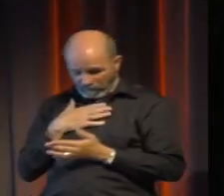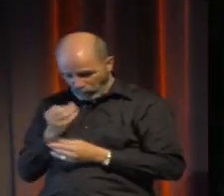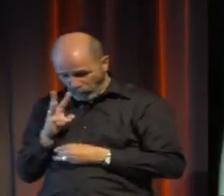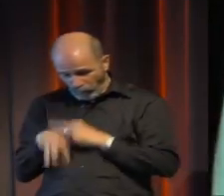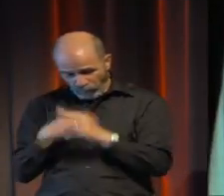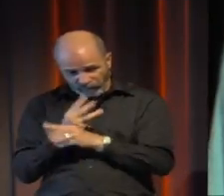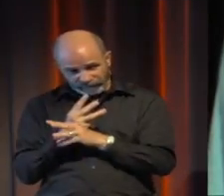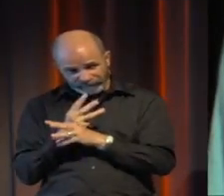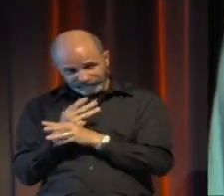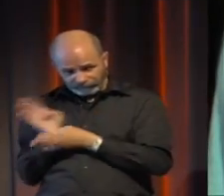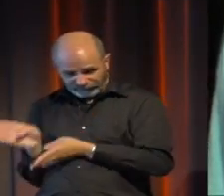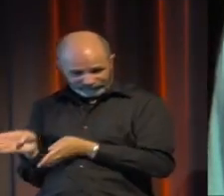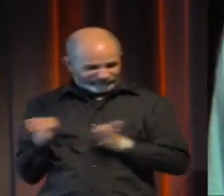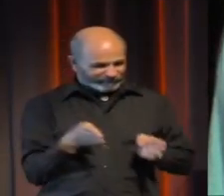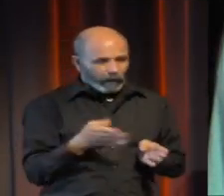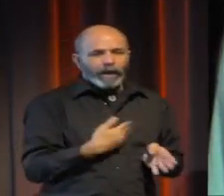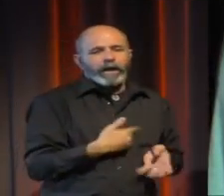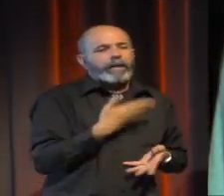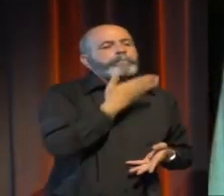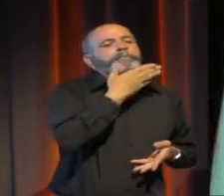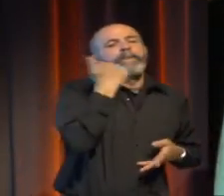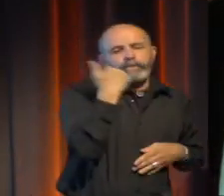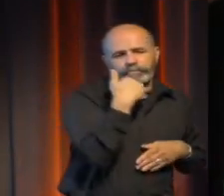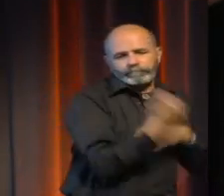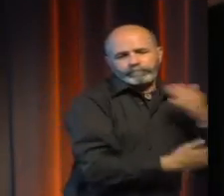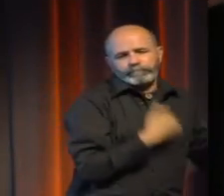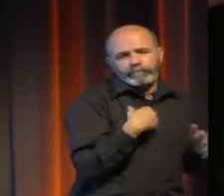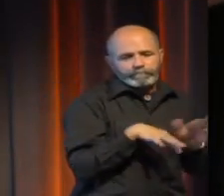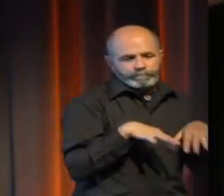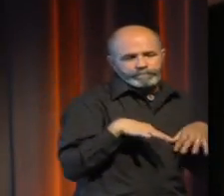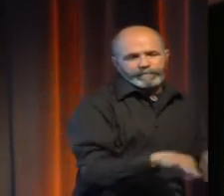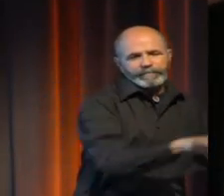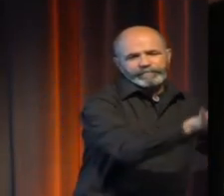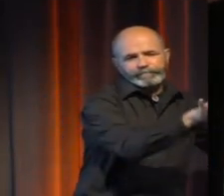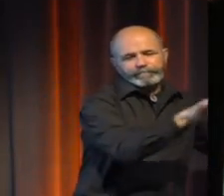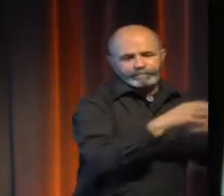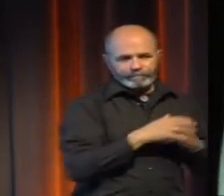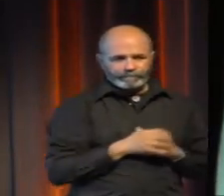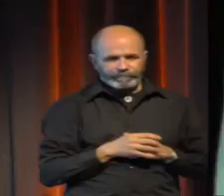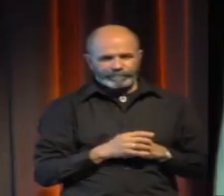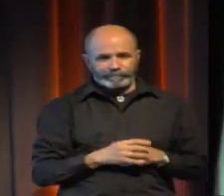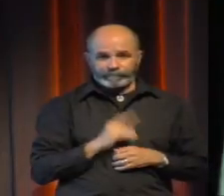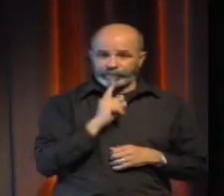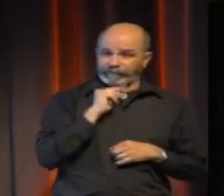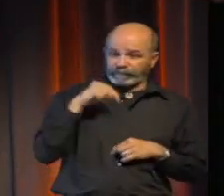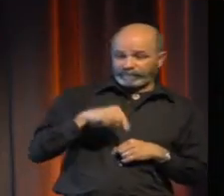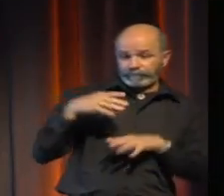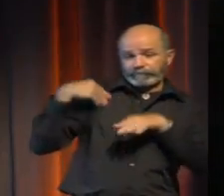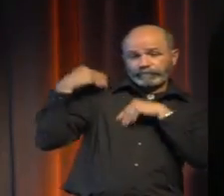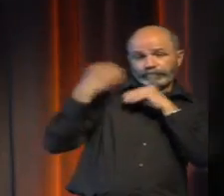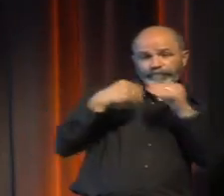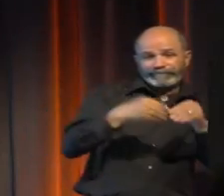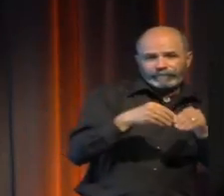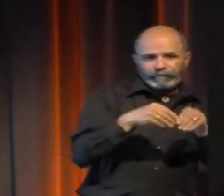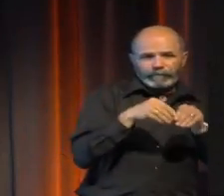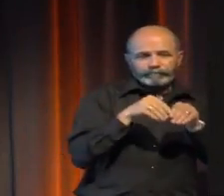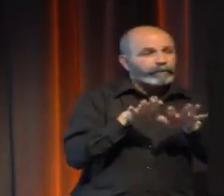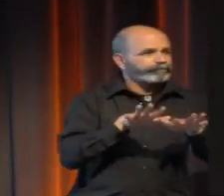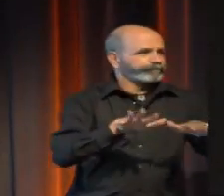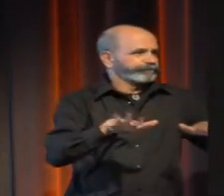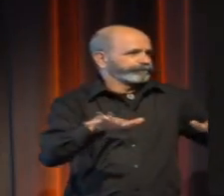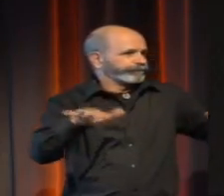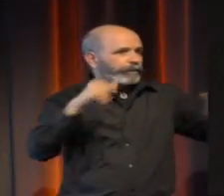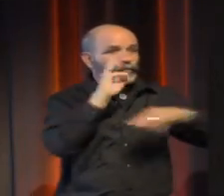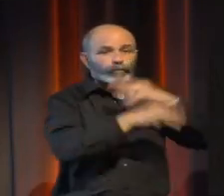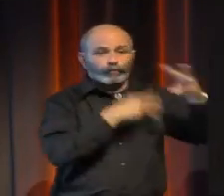just implicate our generation alone, but implicate the world as a whole. We have the opportunity to realize the